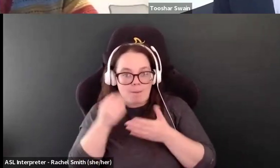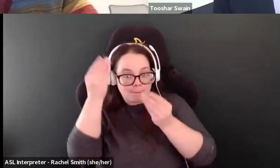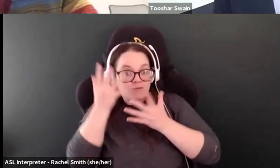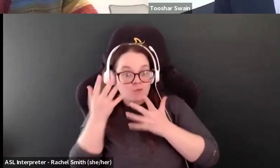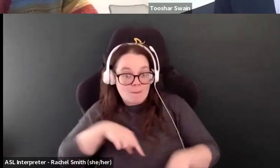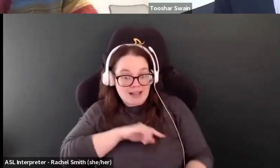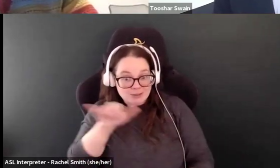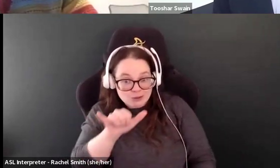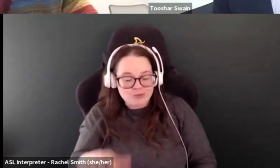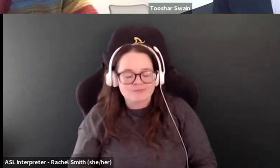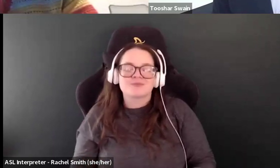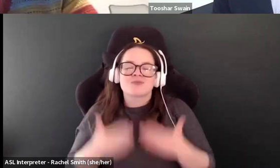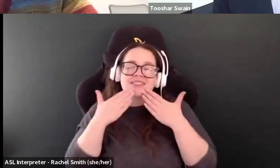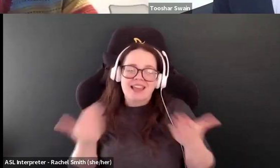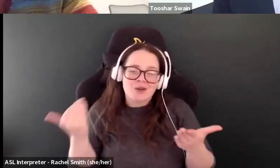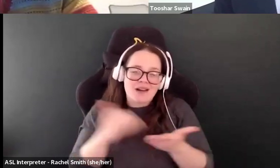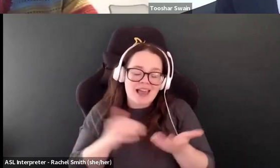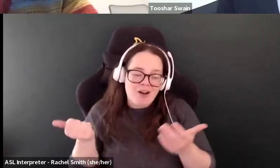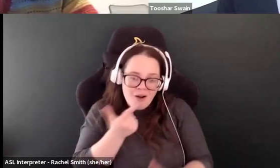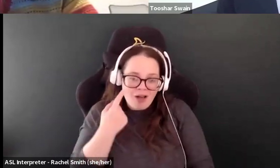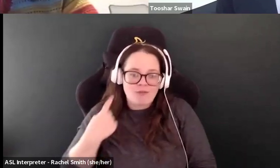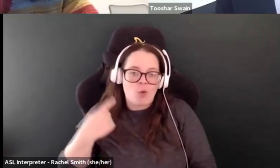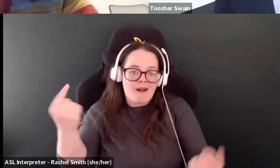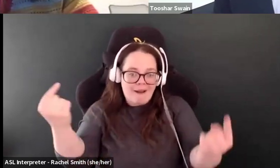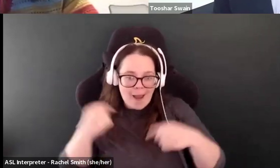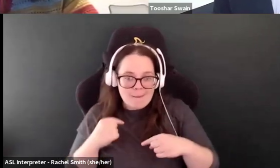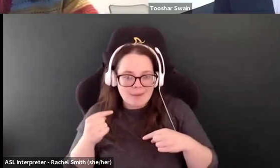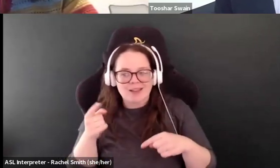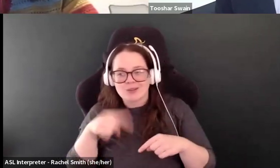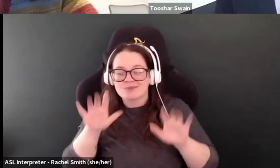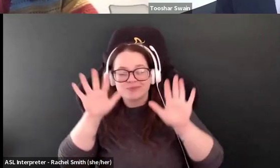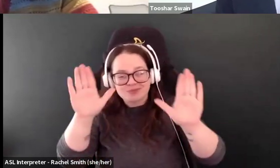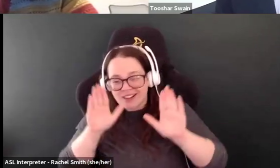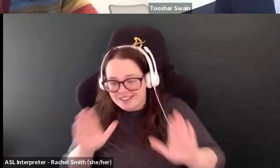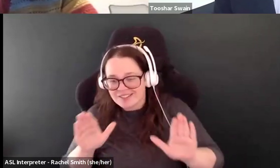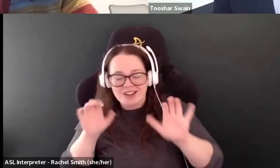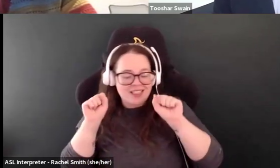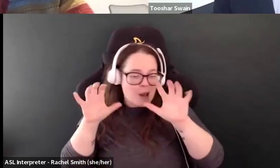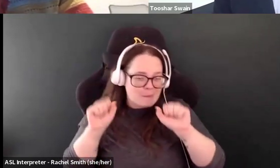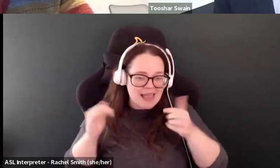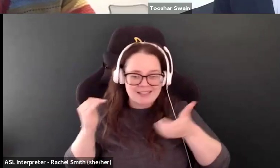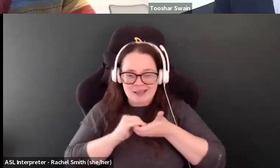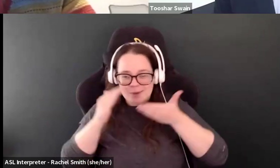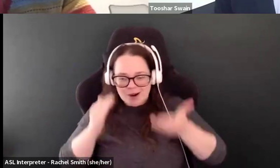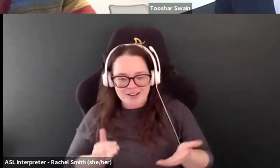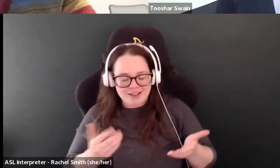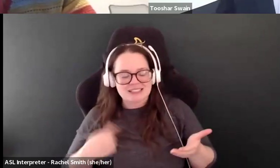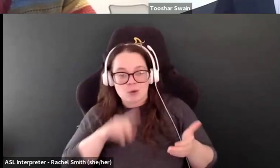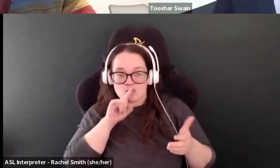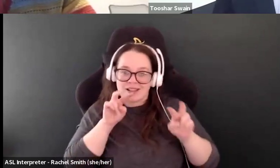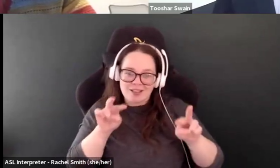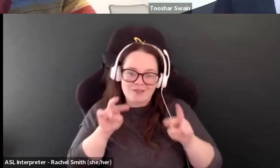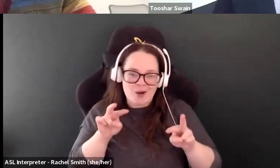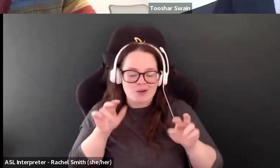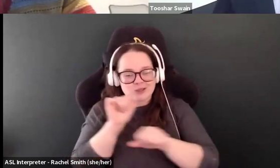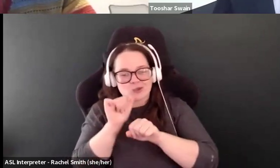well. Thank you all again for attending. You are wonderful, amazing partners, and look forward to working with you